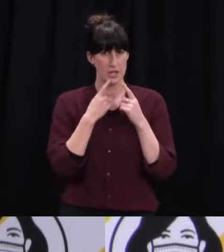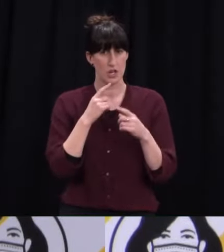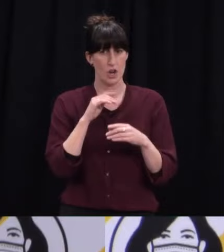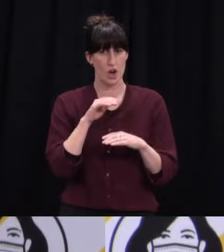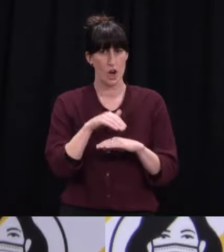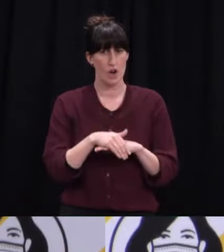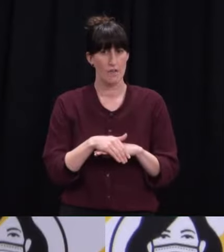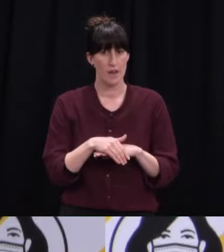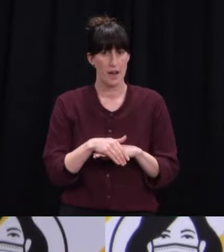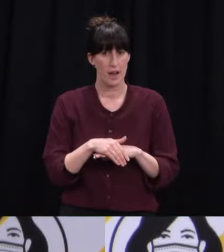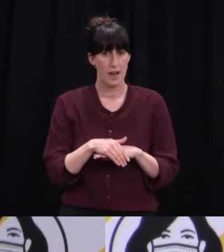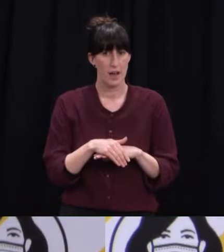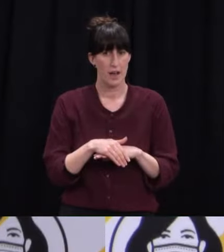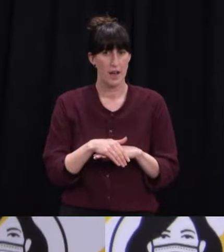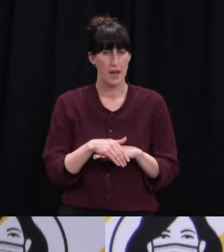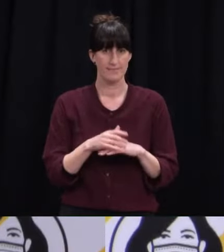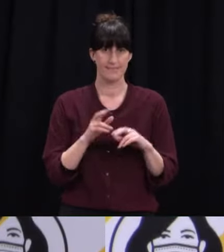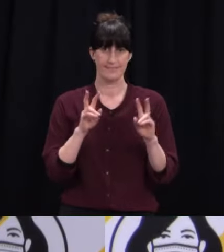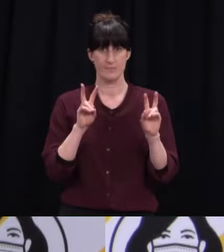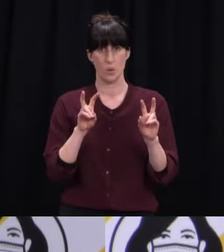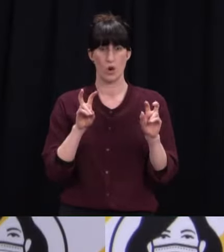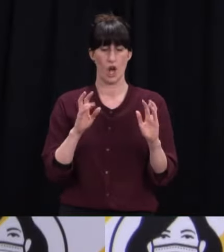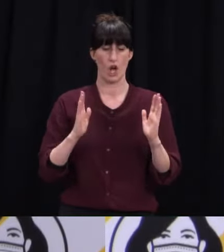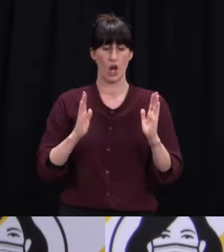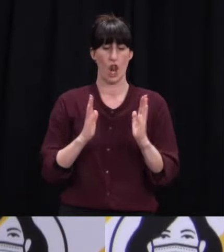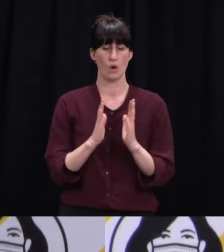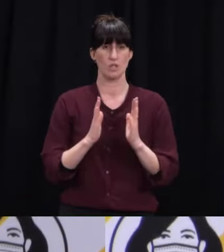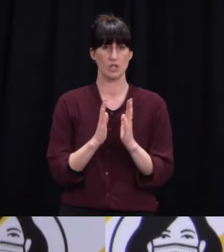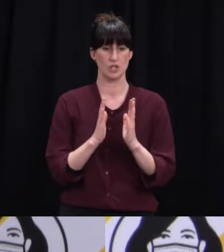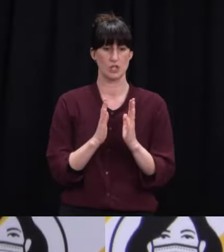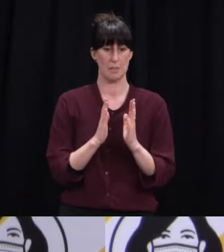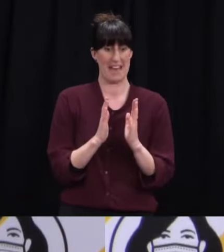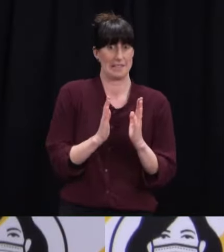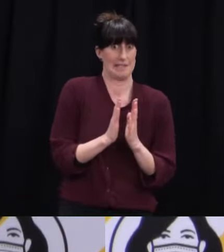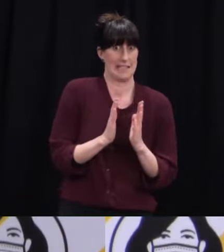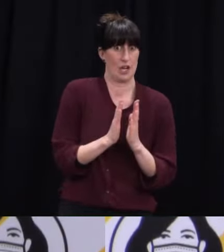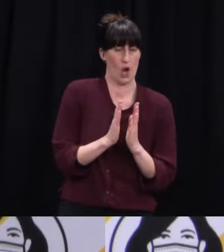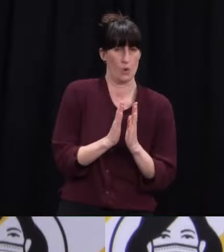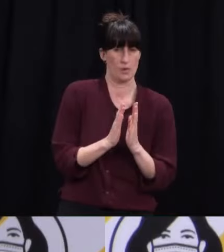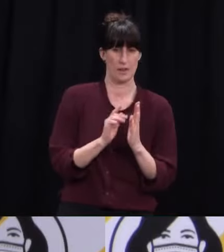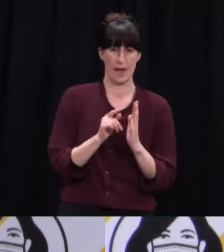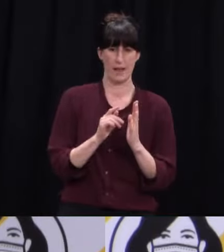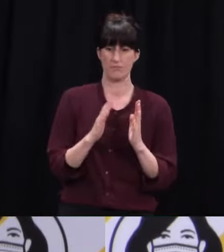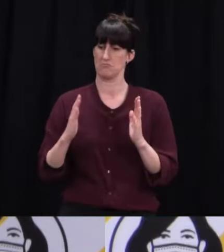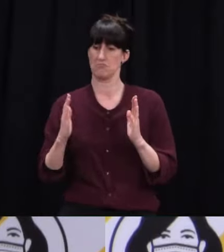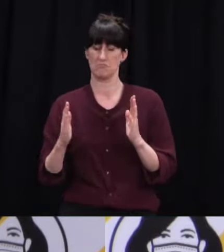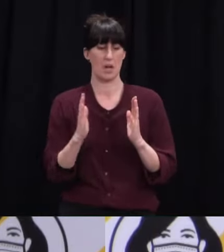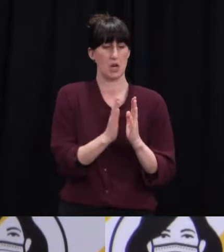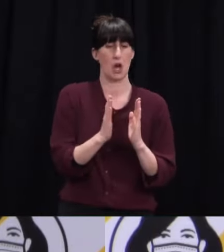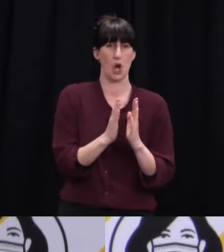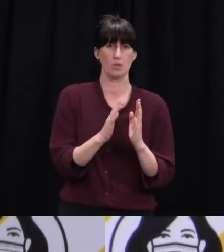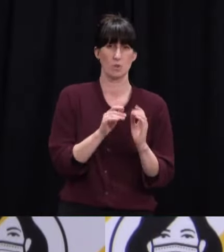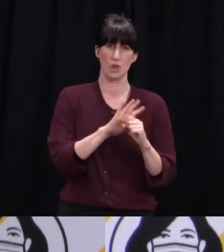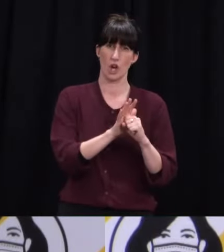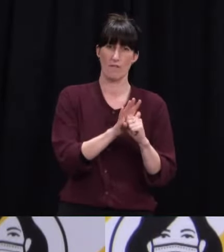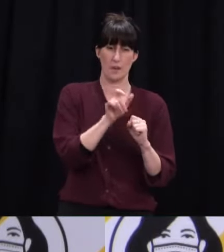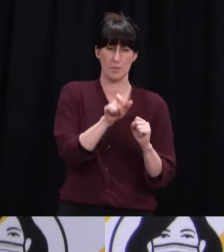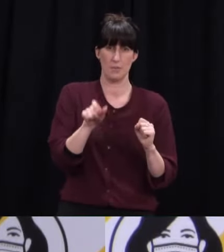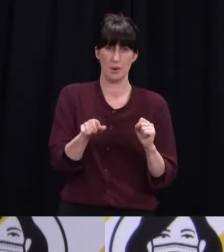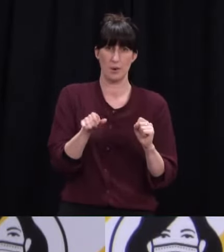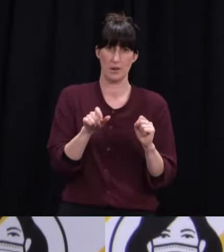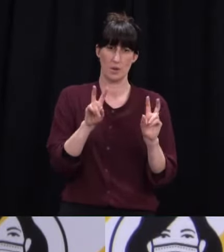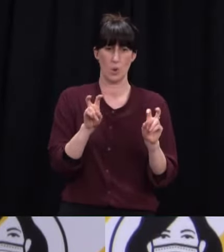yesterday said the number of close plus contacts are and how many of them are still be contacted, and whether any of them are